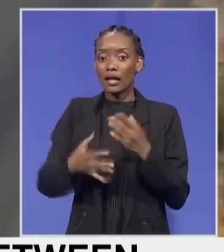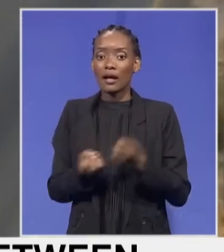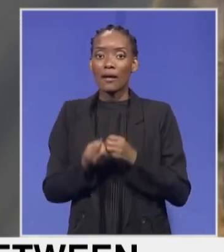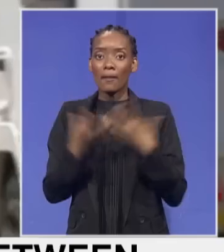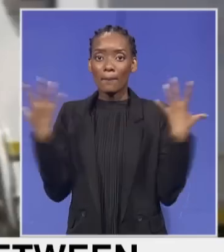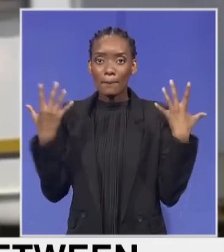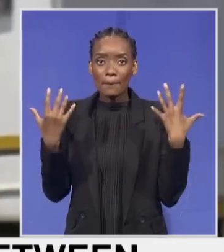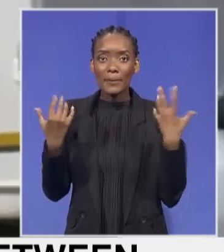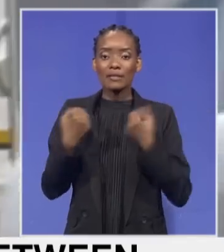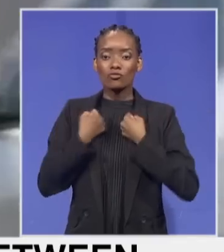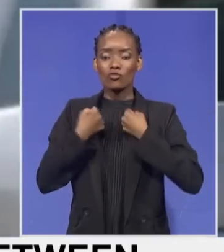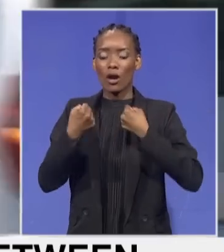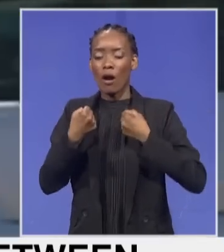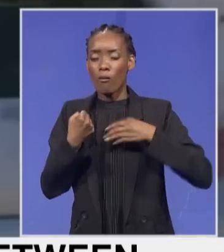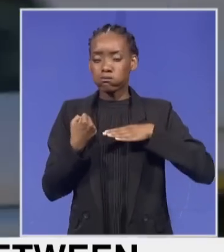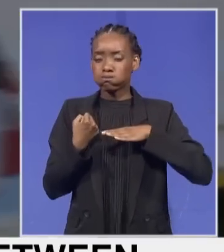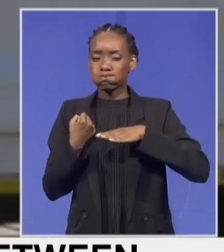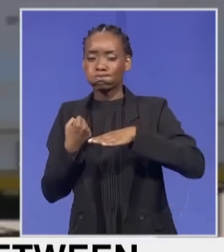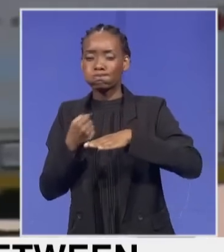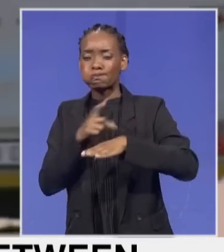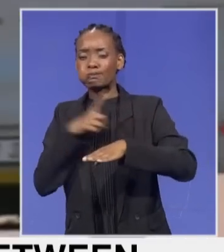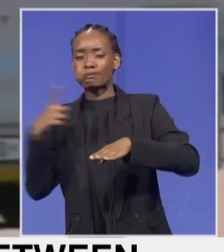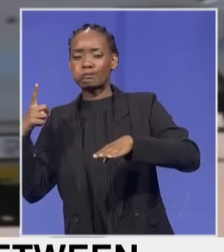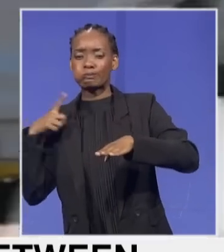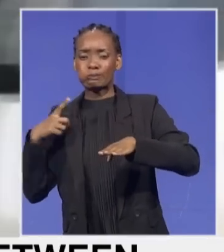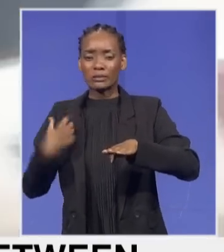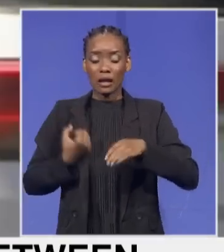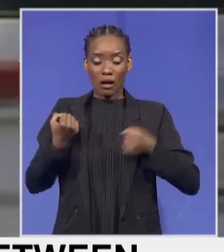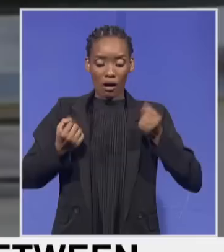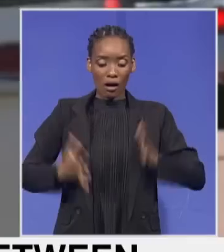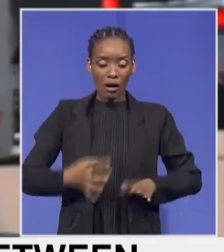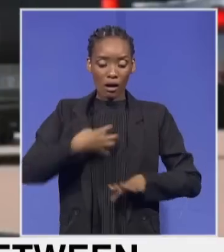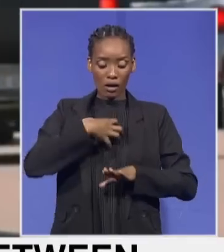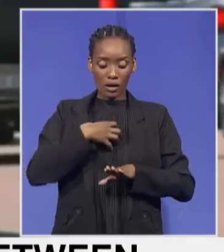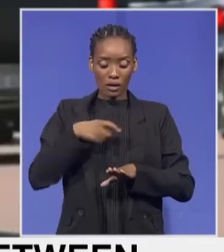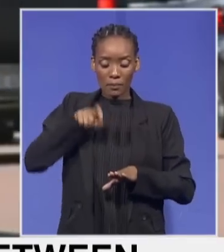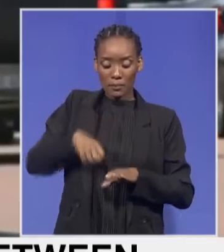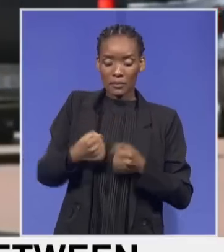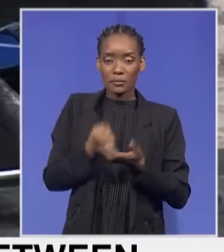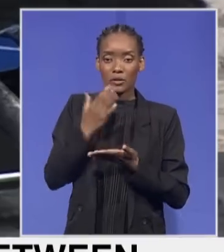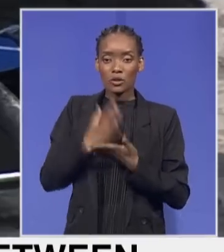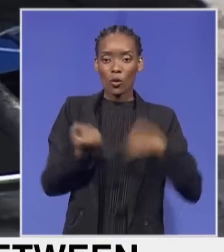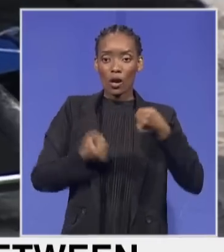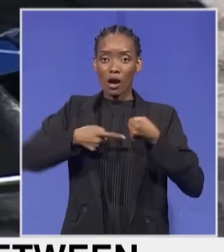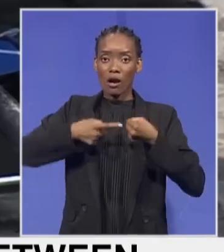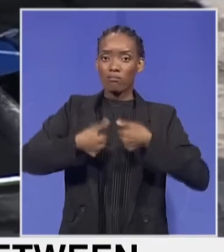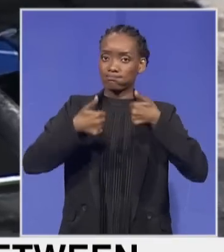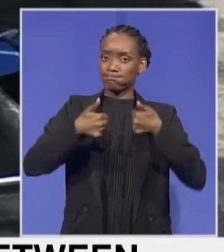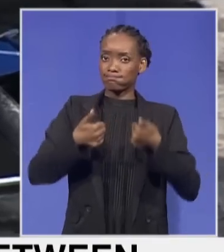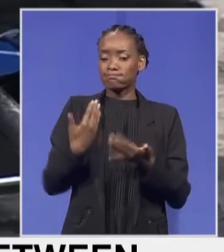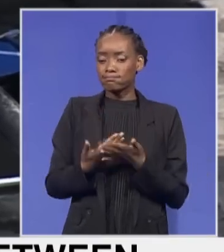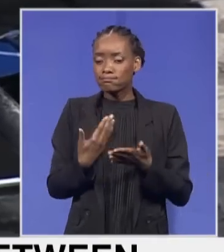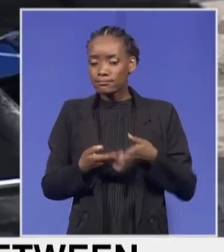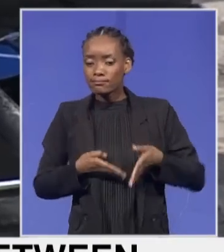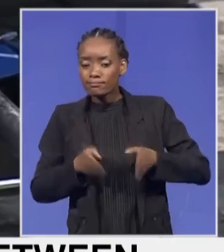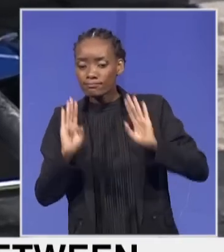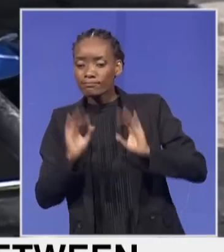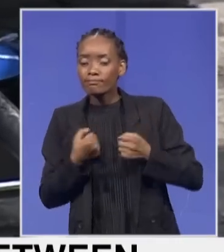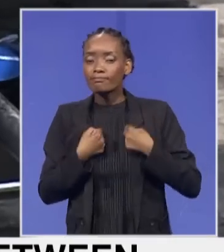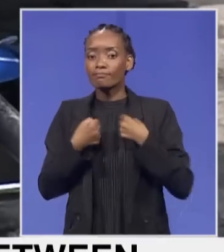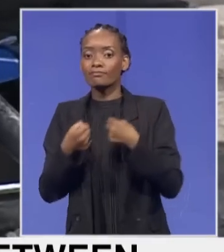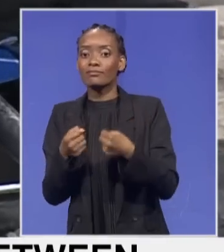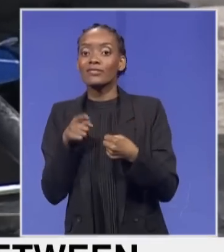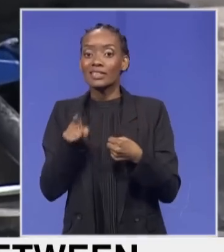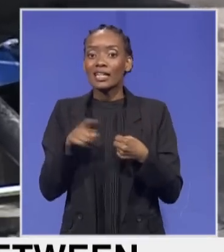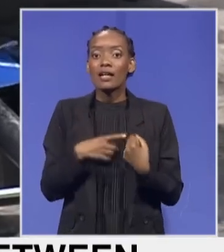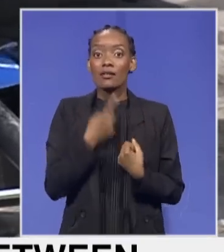long-distance travels, motorists have to ensure that their cars are roadworthy. Motor mechanics say they have noted increases in the